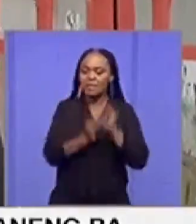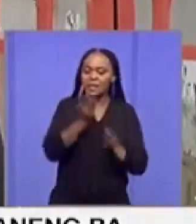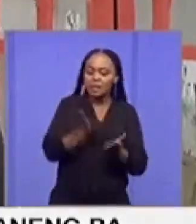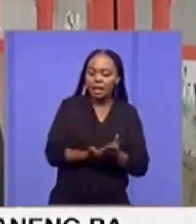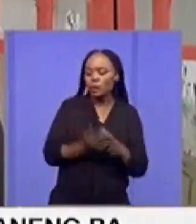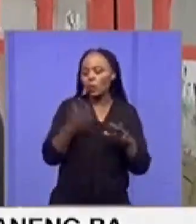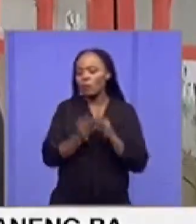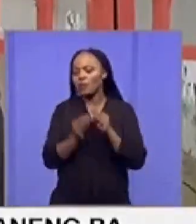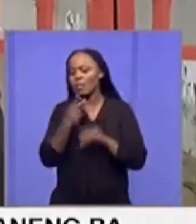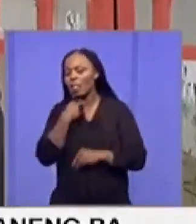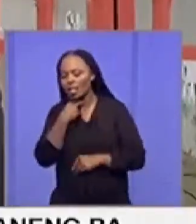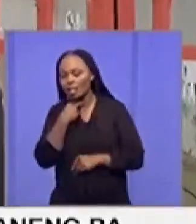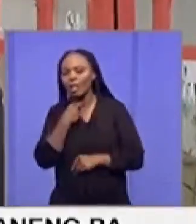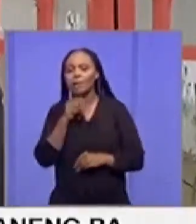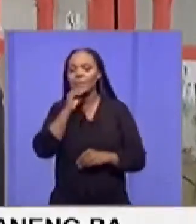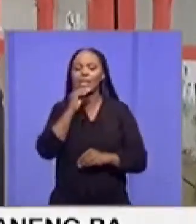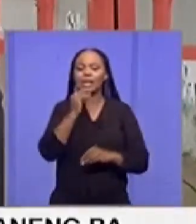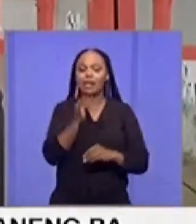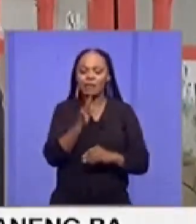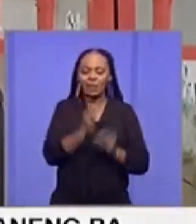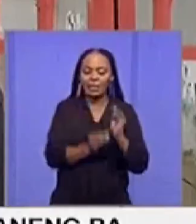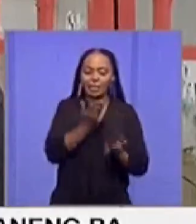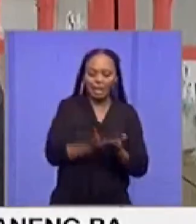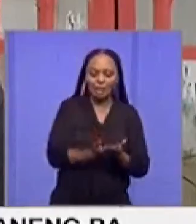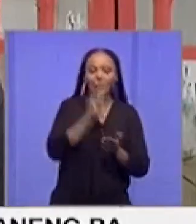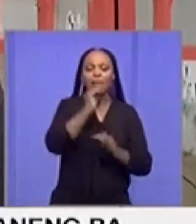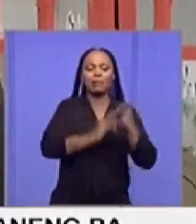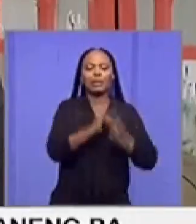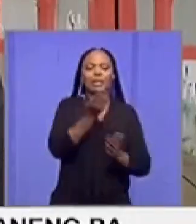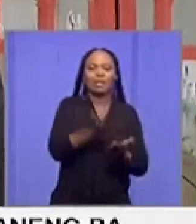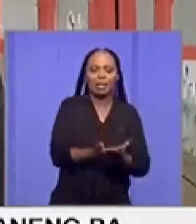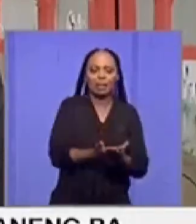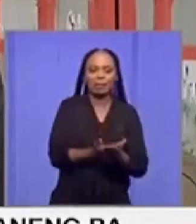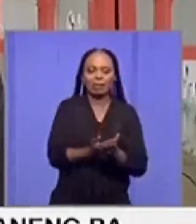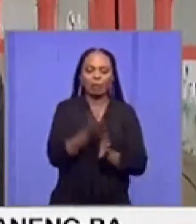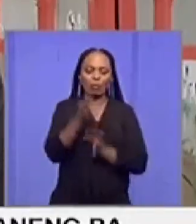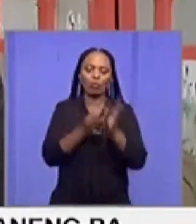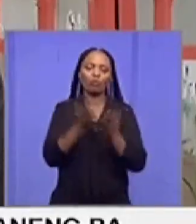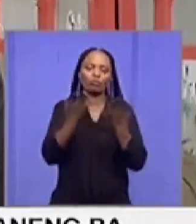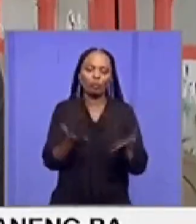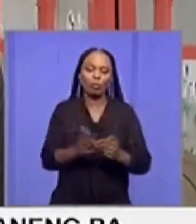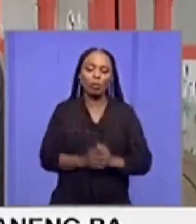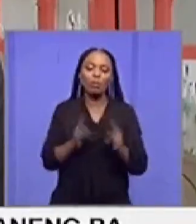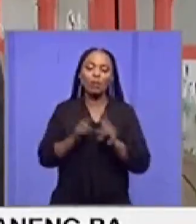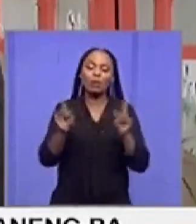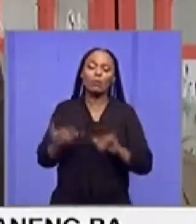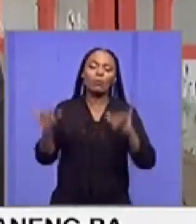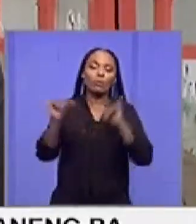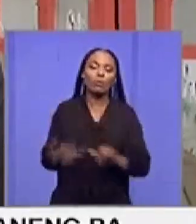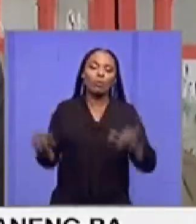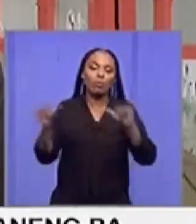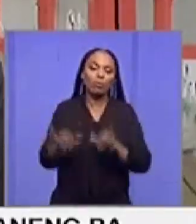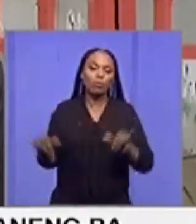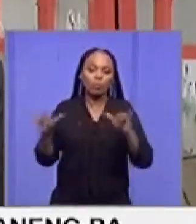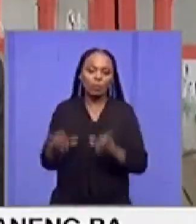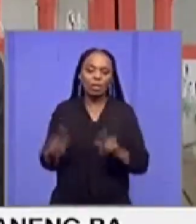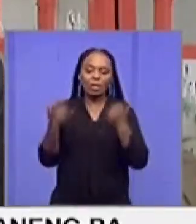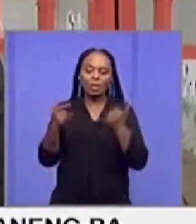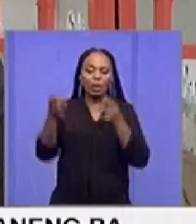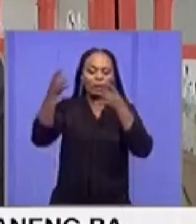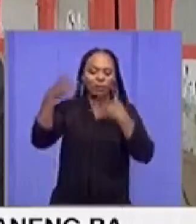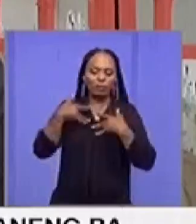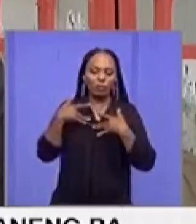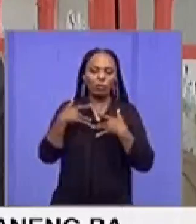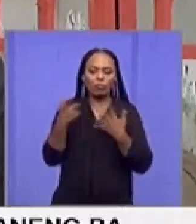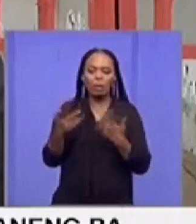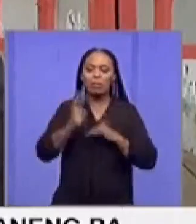a lokišega re tla kgona re age jale re ile ka gore re sa emetše gore re tlo phuma mo re tlo tseba gore re